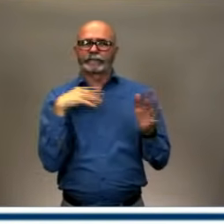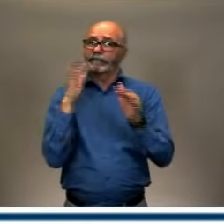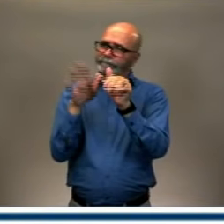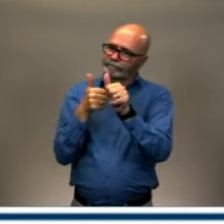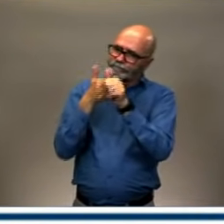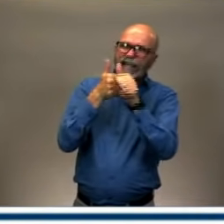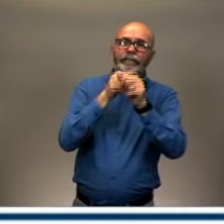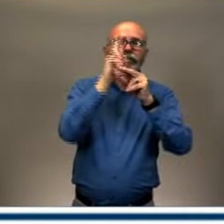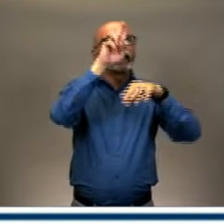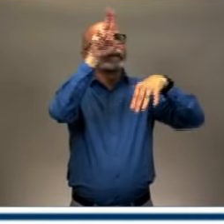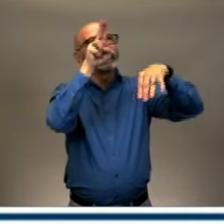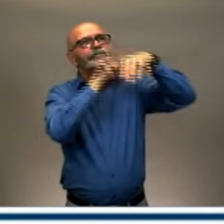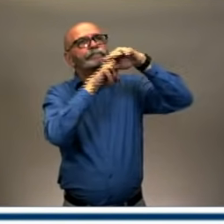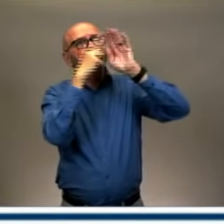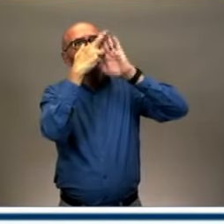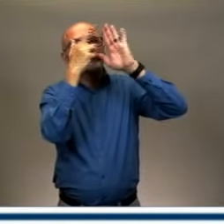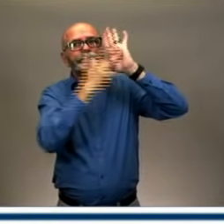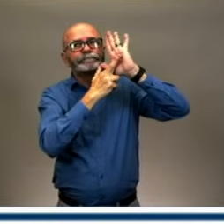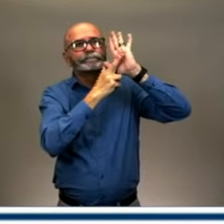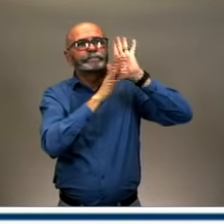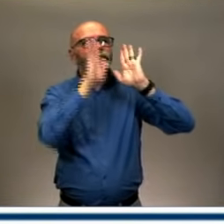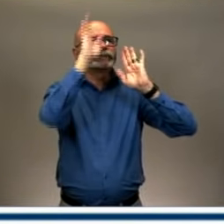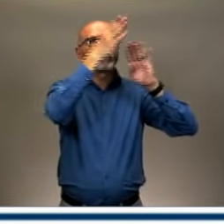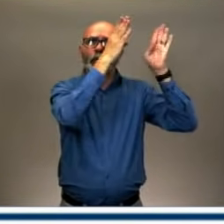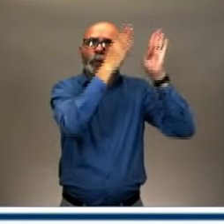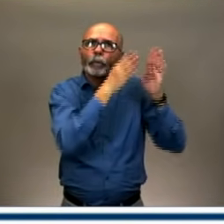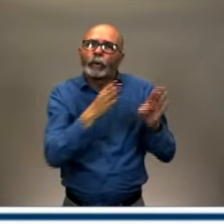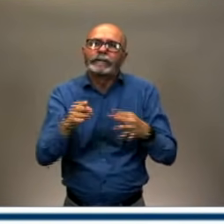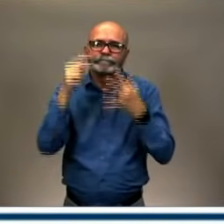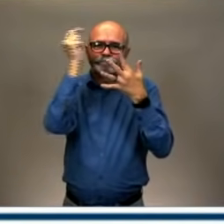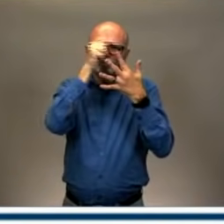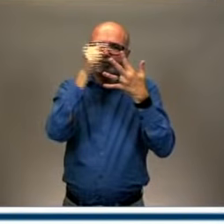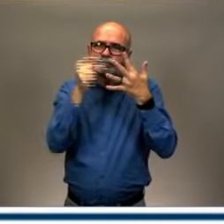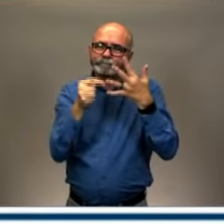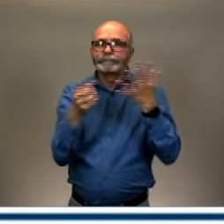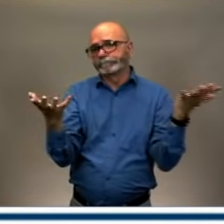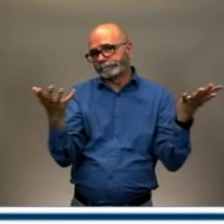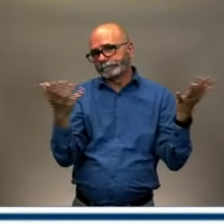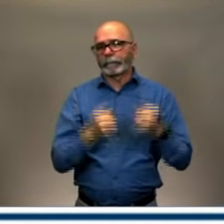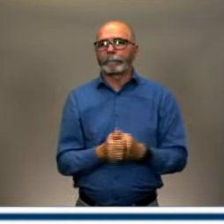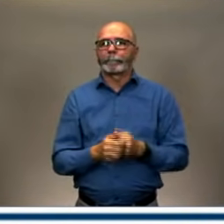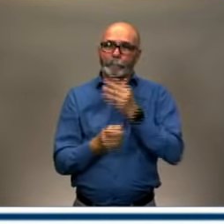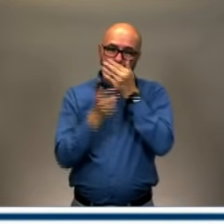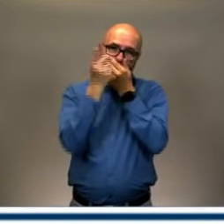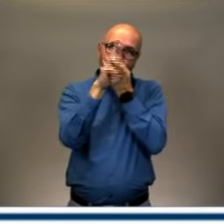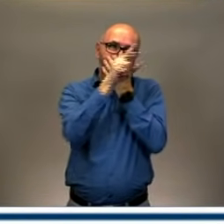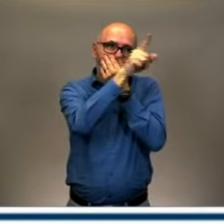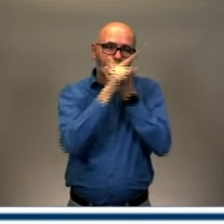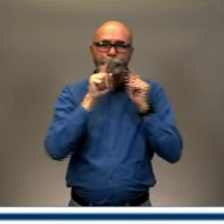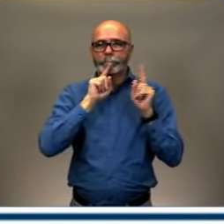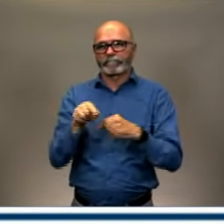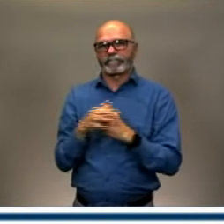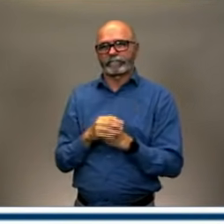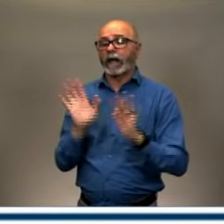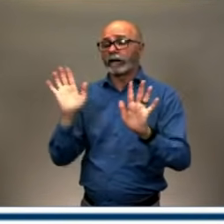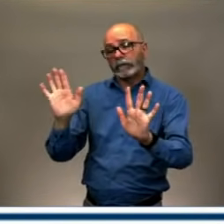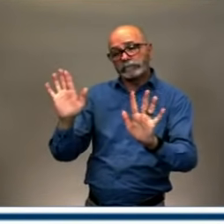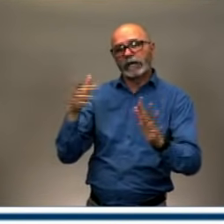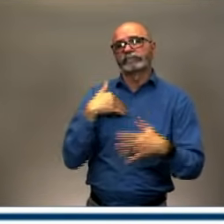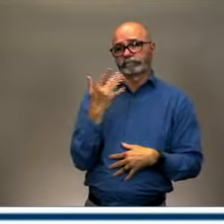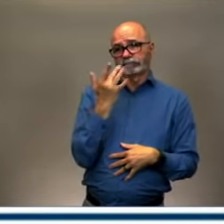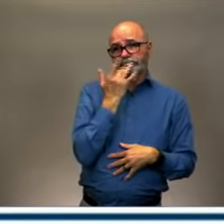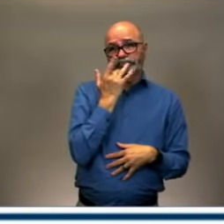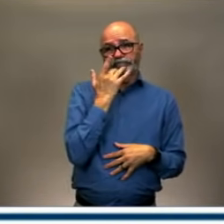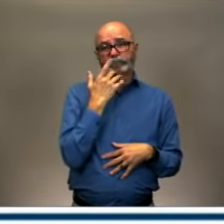guidelines come out of the organizations that you're working with? So we certainly are. We always strive to follow the guidance around vaccines from